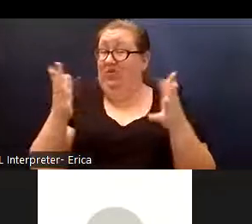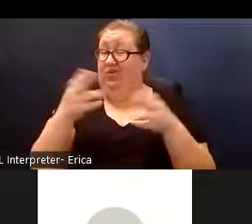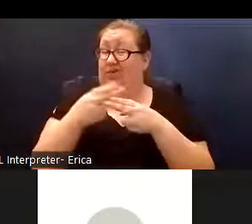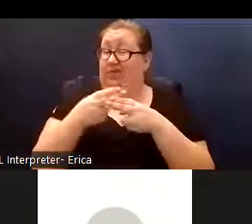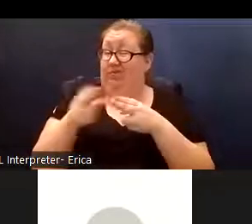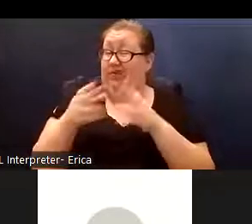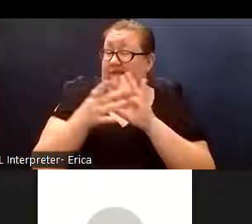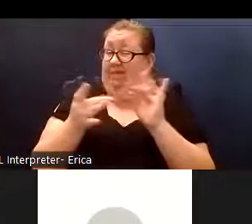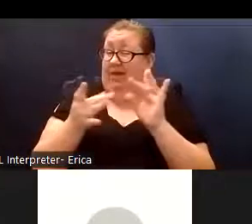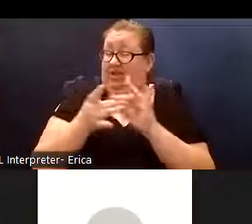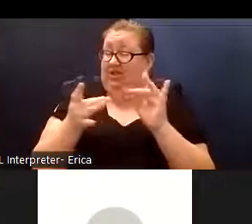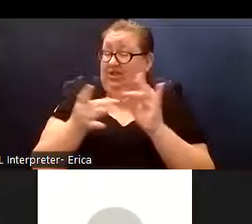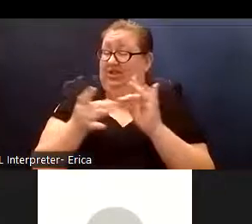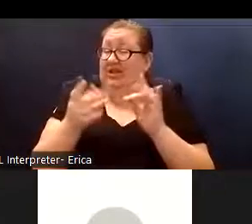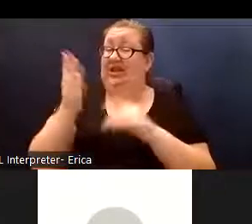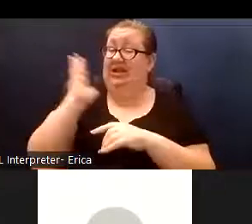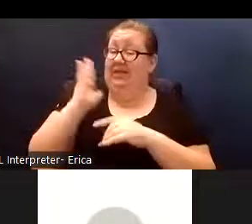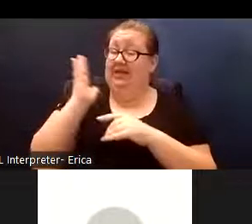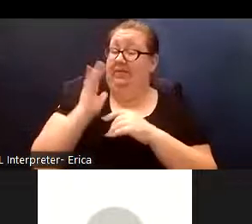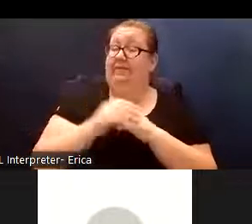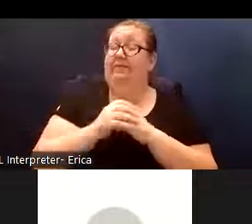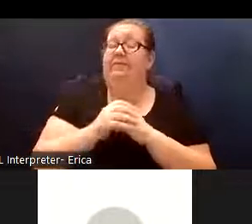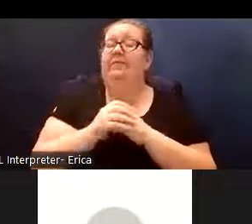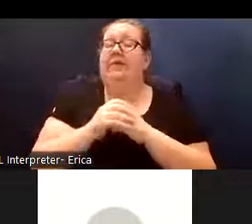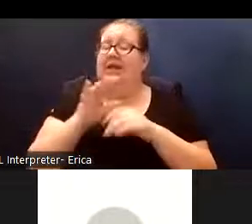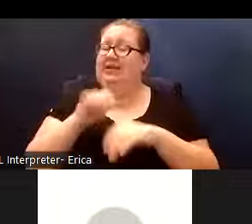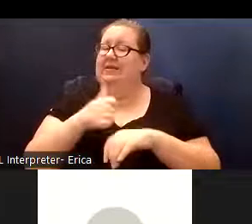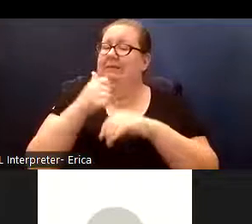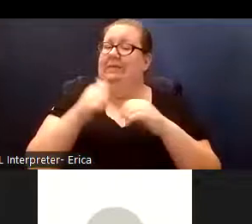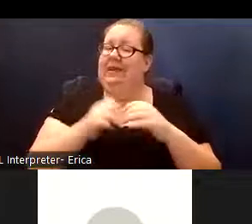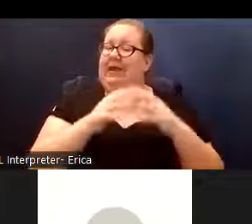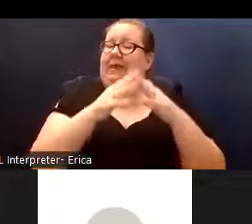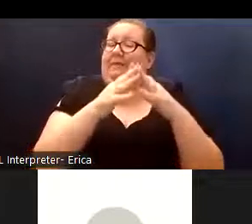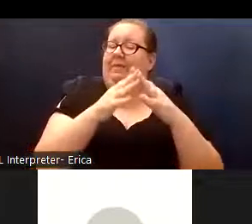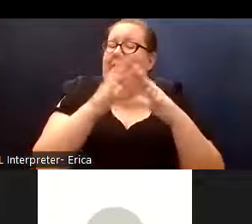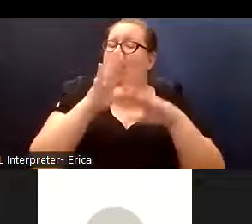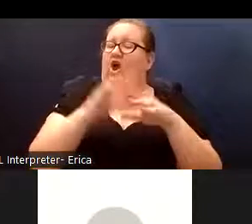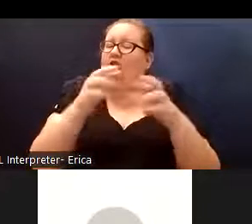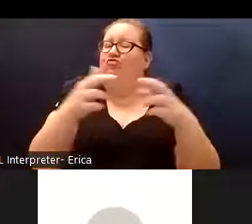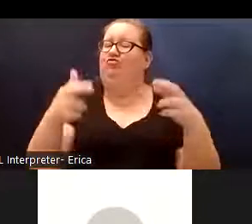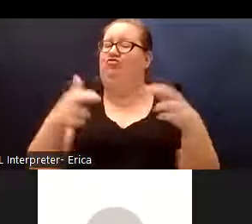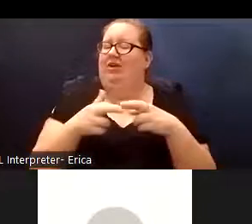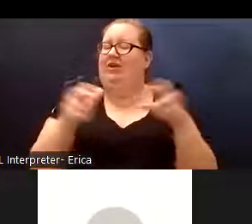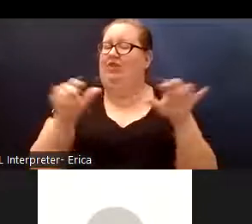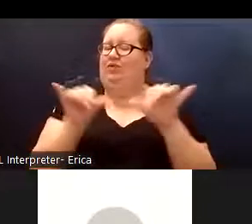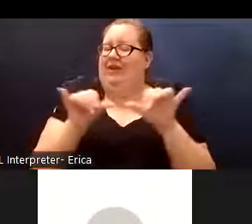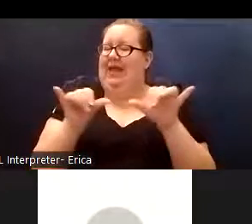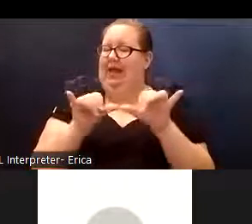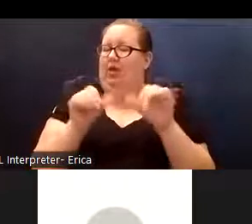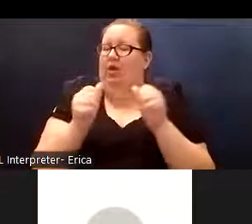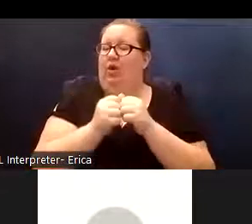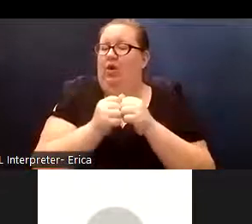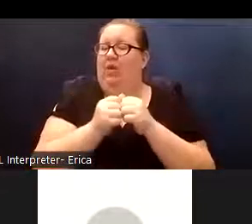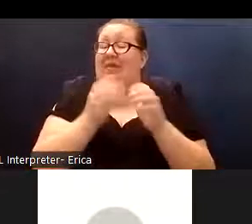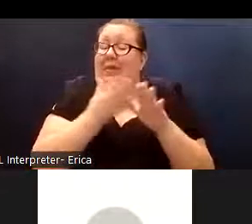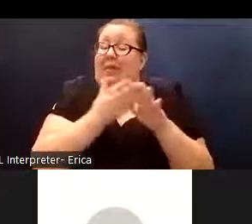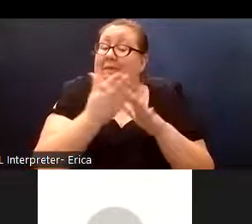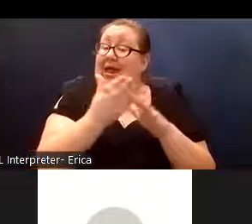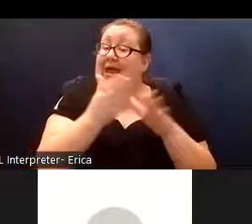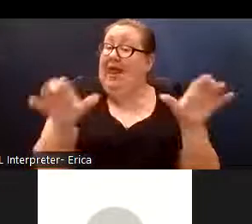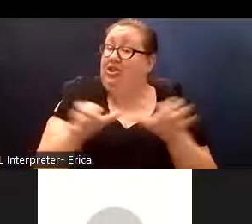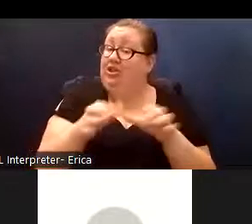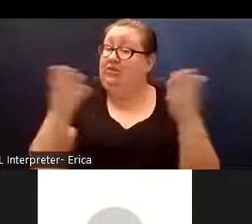upfront, is being implemented on a regional scale, with one of the main actions being